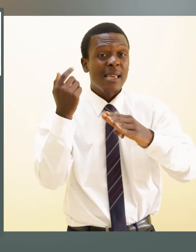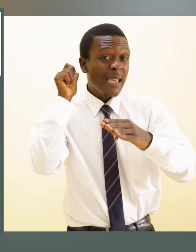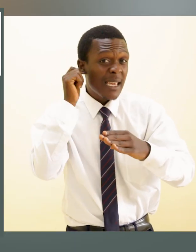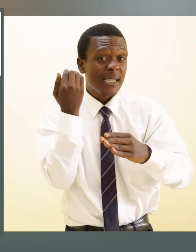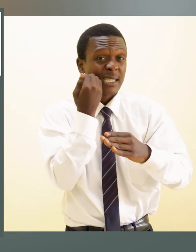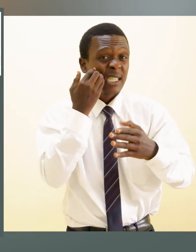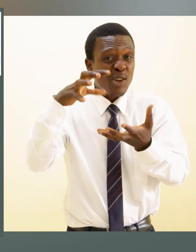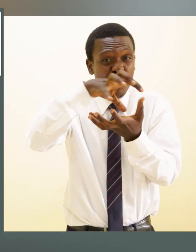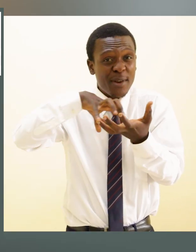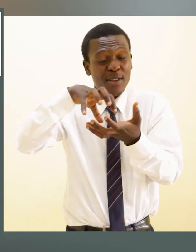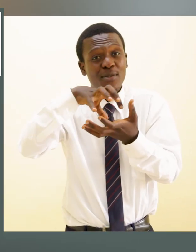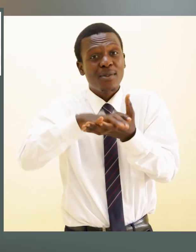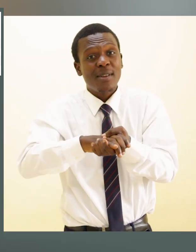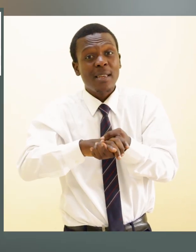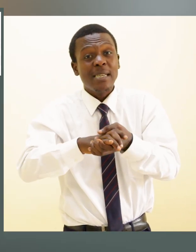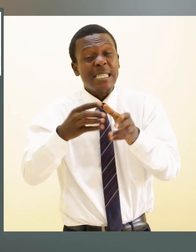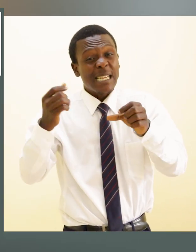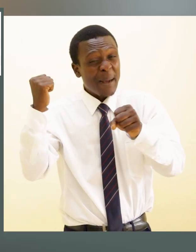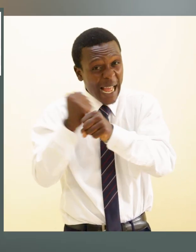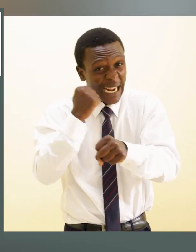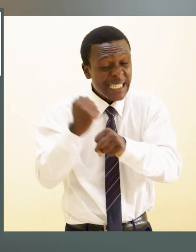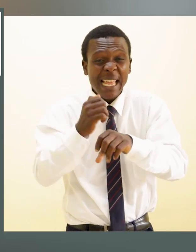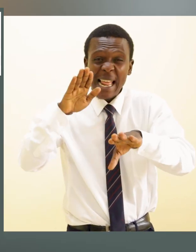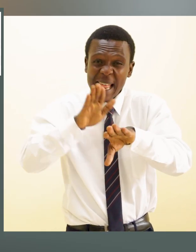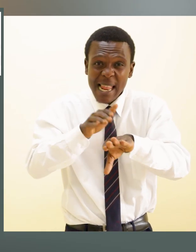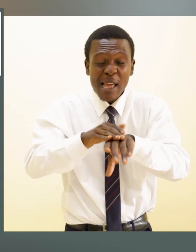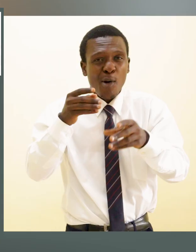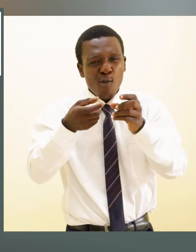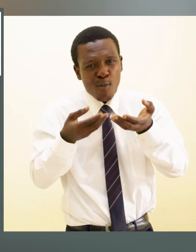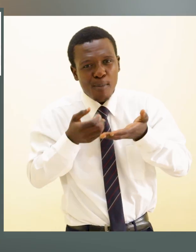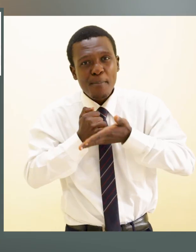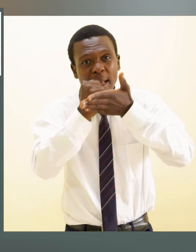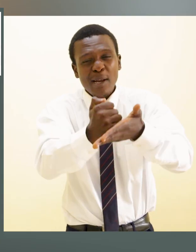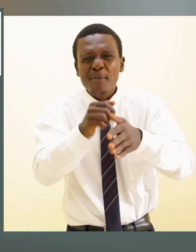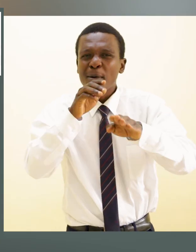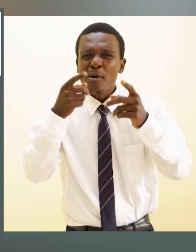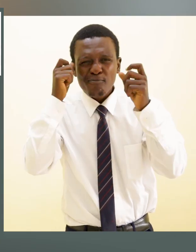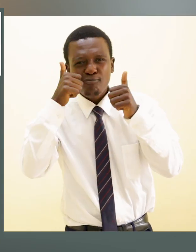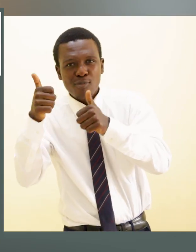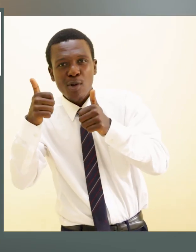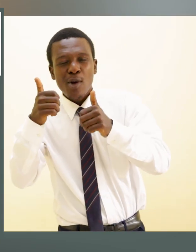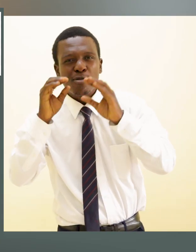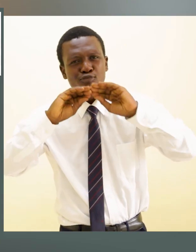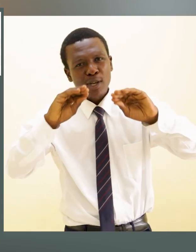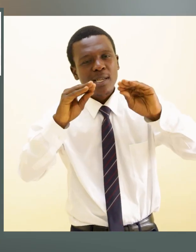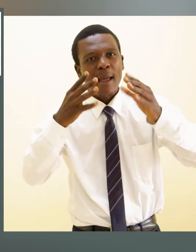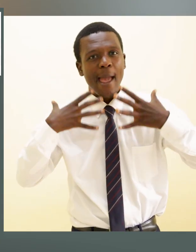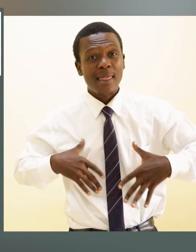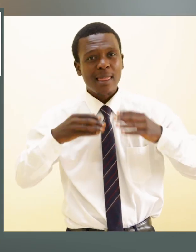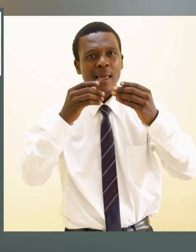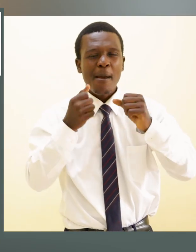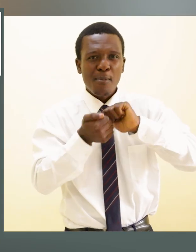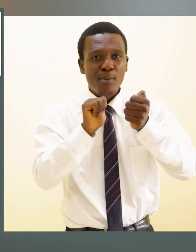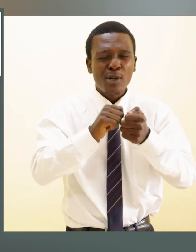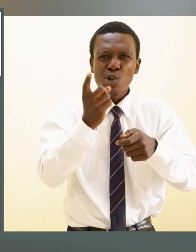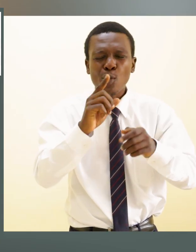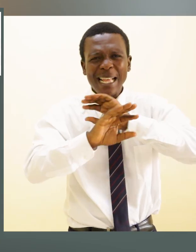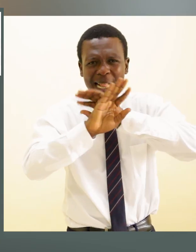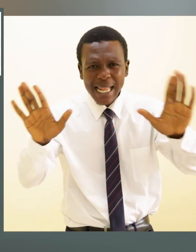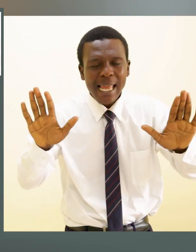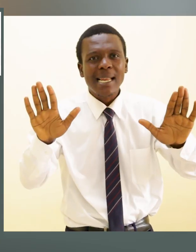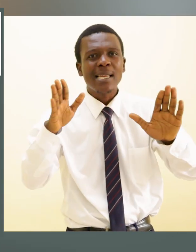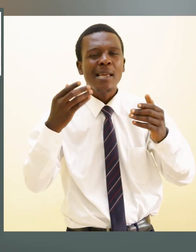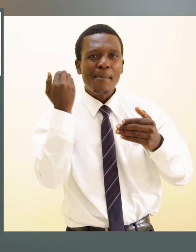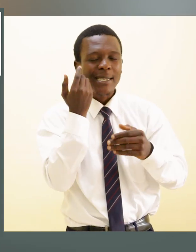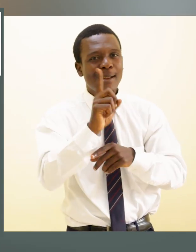complications. When we act early, treat wisely, and educate about health conditions, we're not just clearing